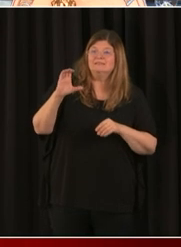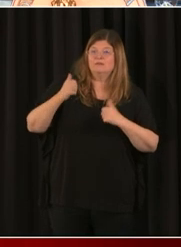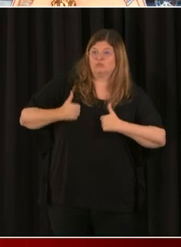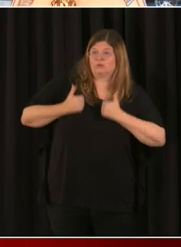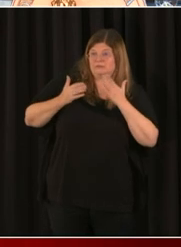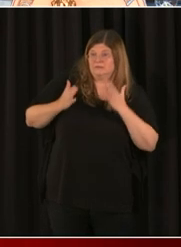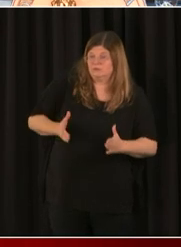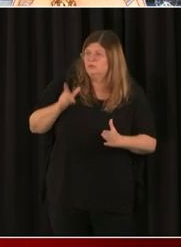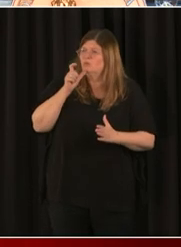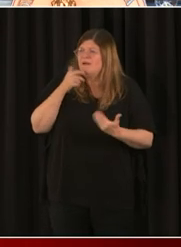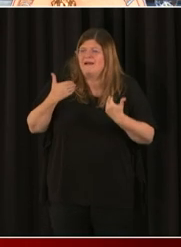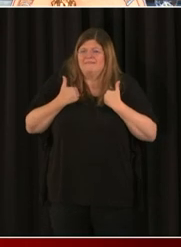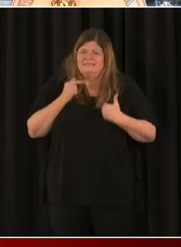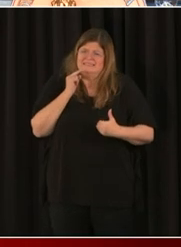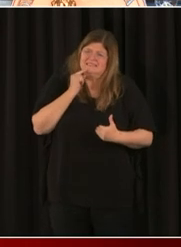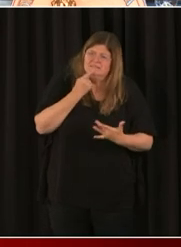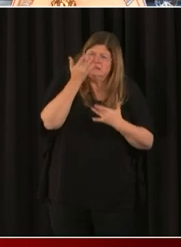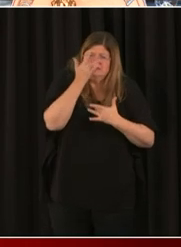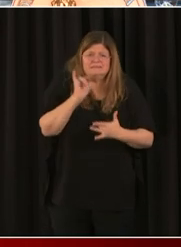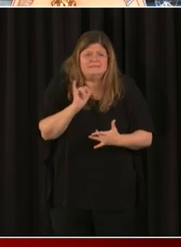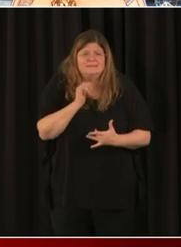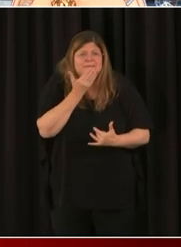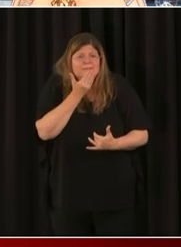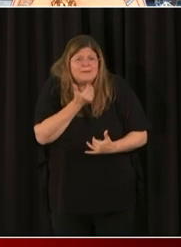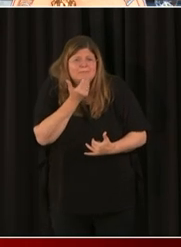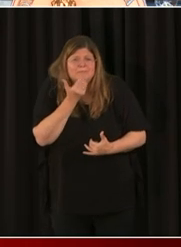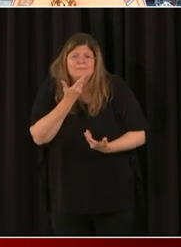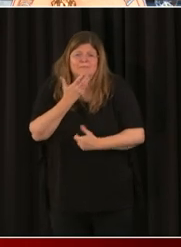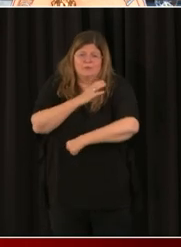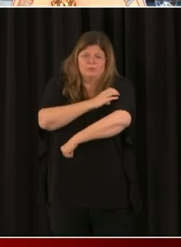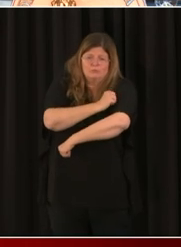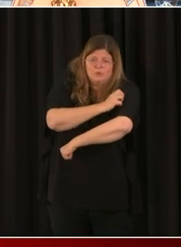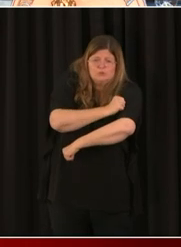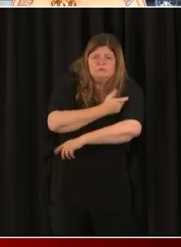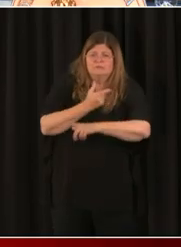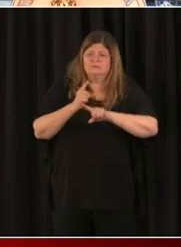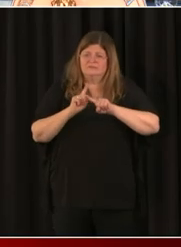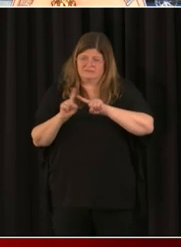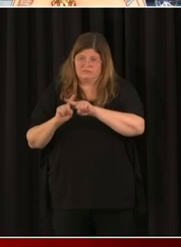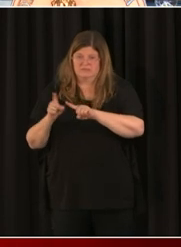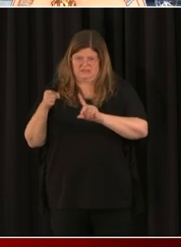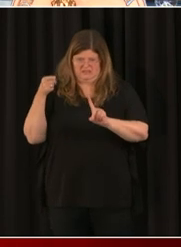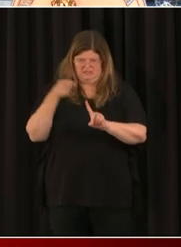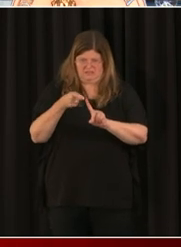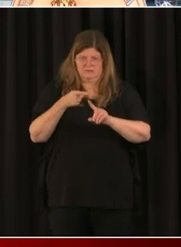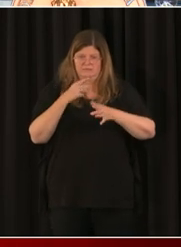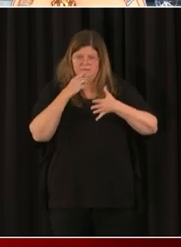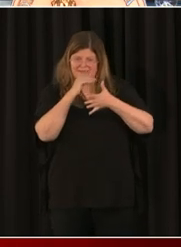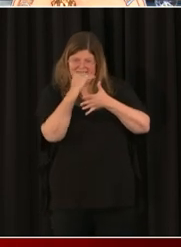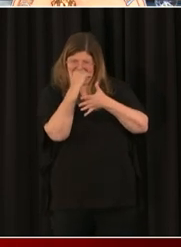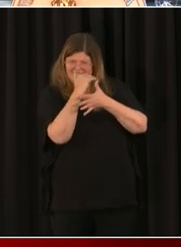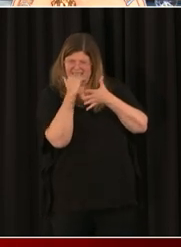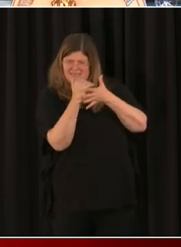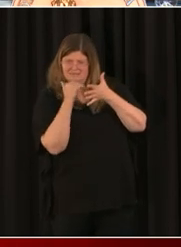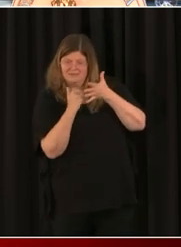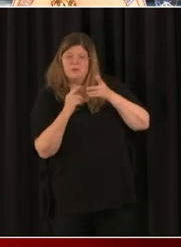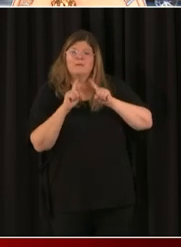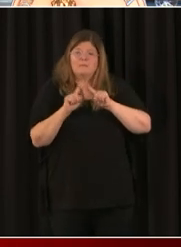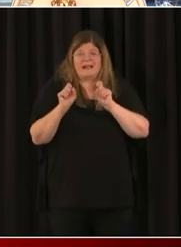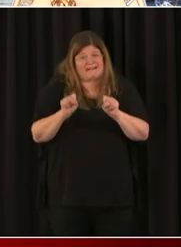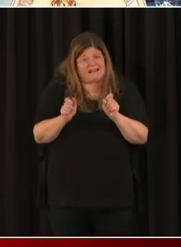essential workers. So remember, these are target dates. We would be prepared to turn them on sooner or